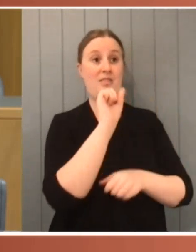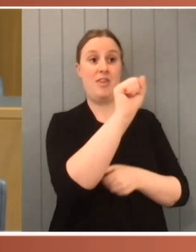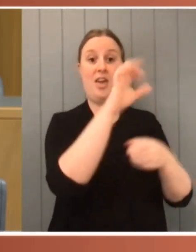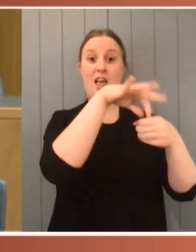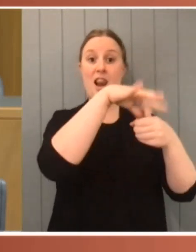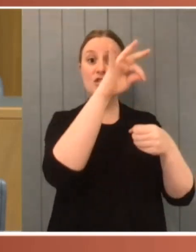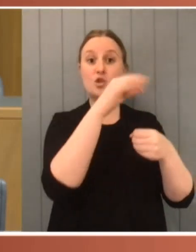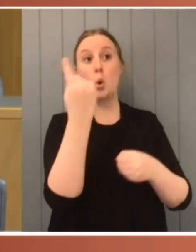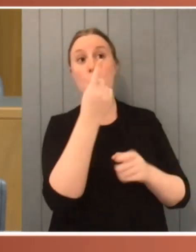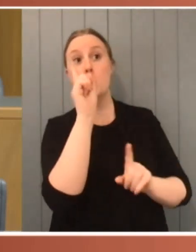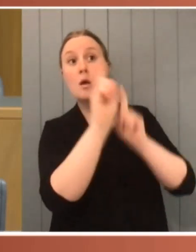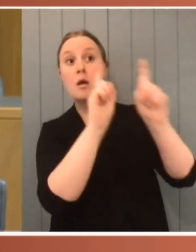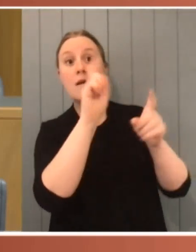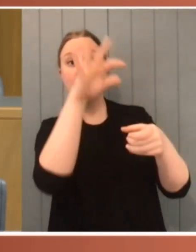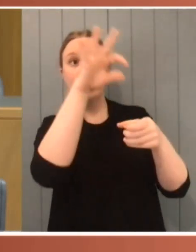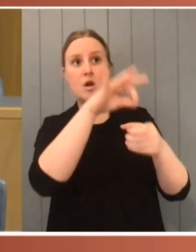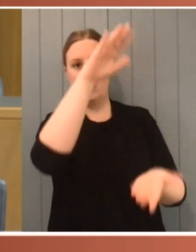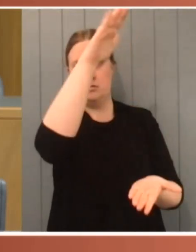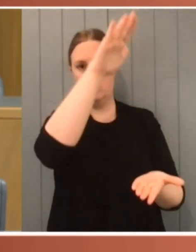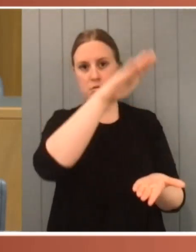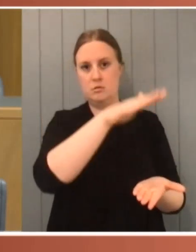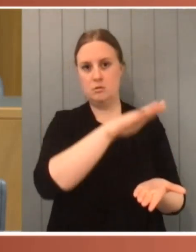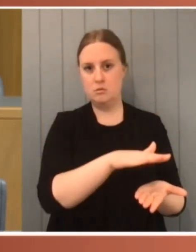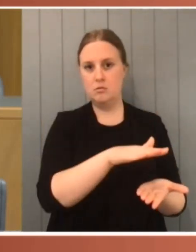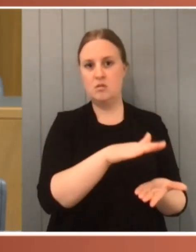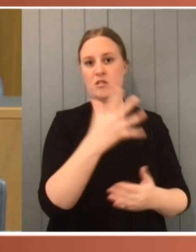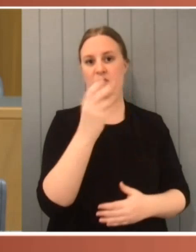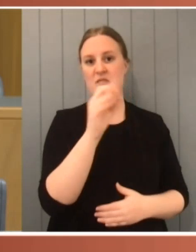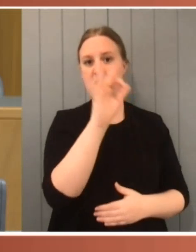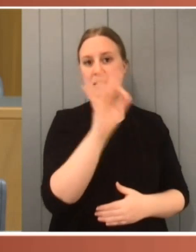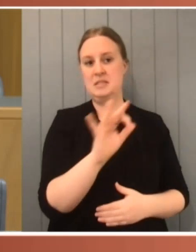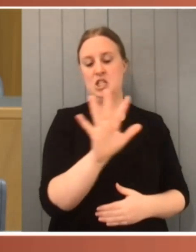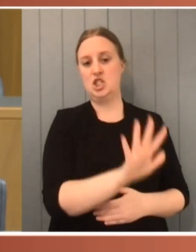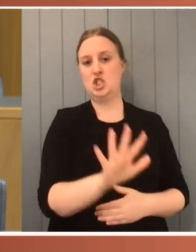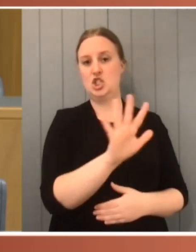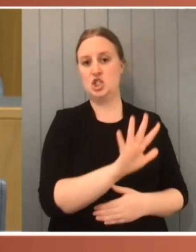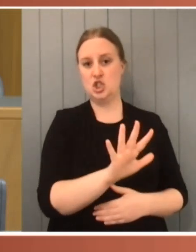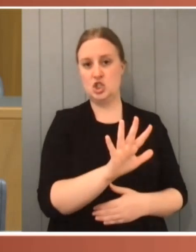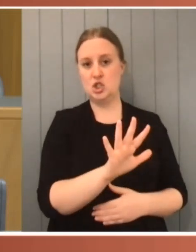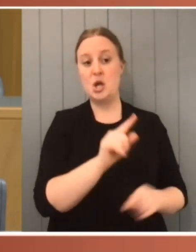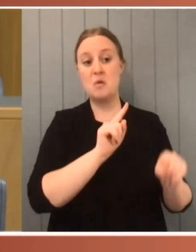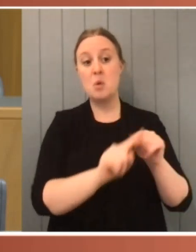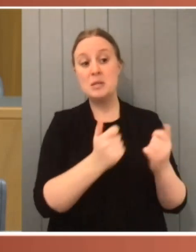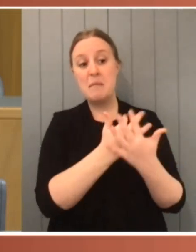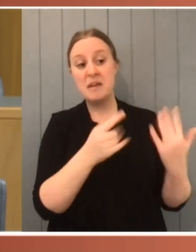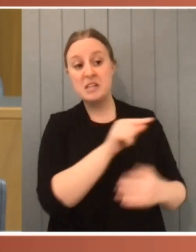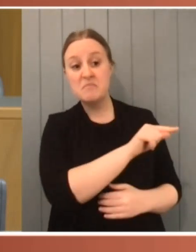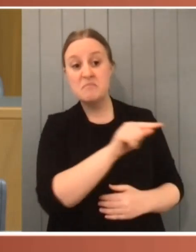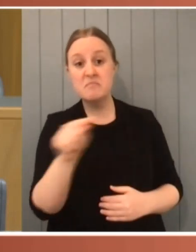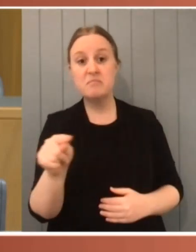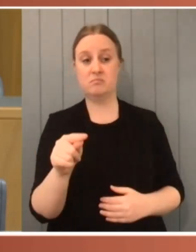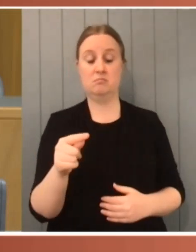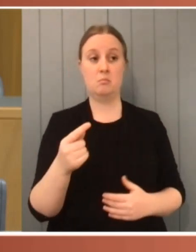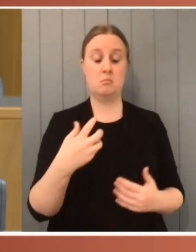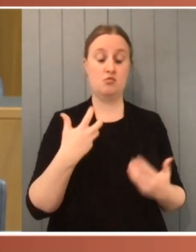to a record low in the 50% range, with a clear pattern of the haves exercising much